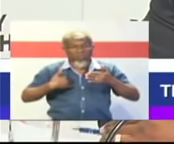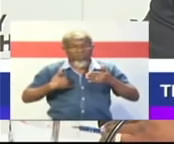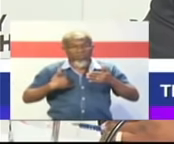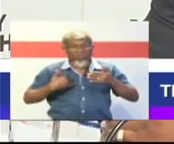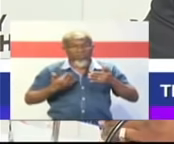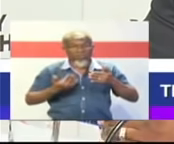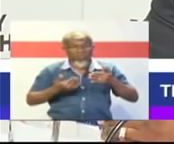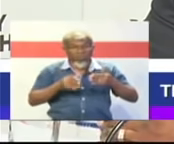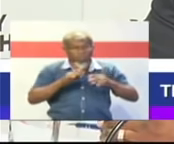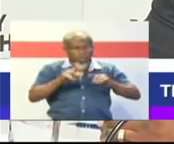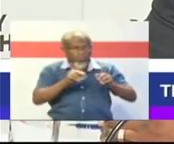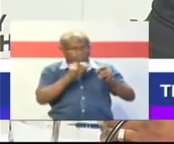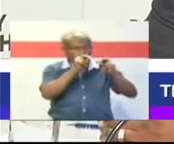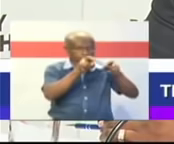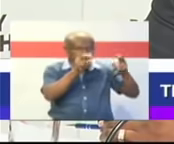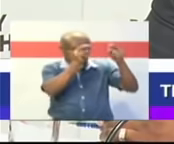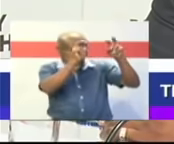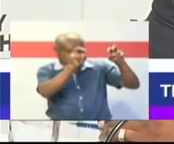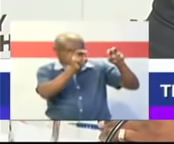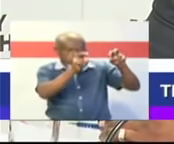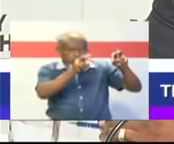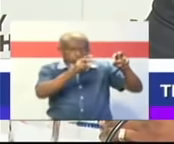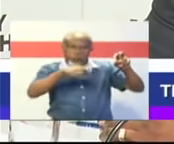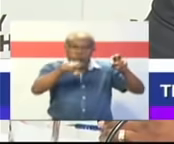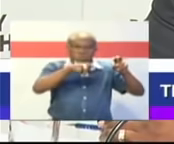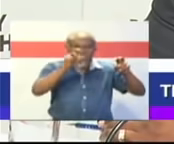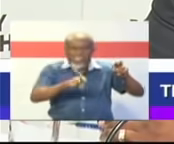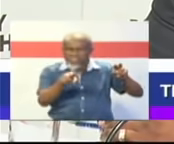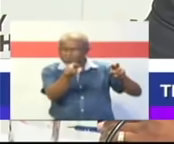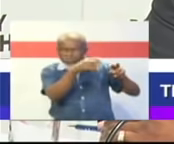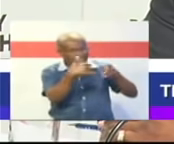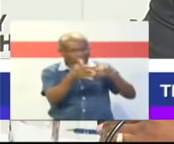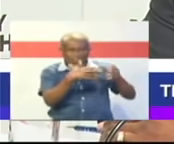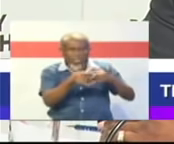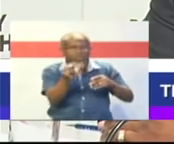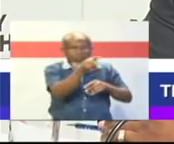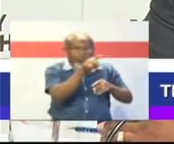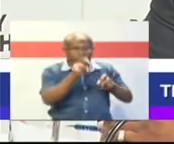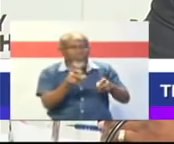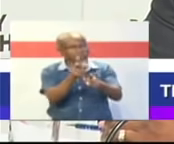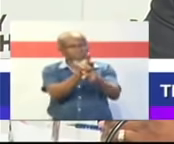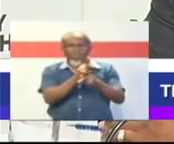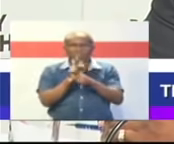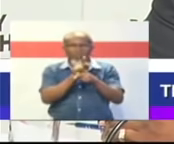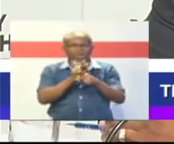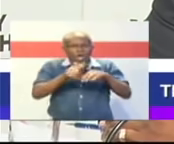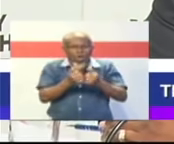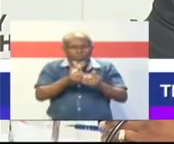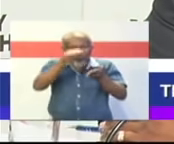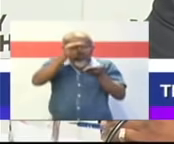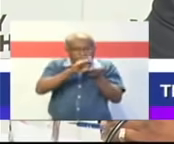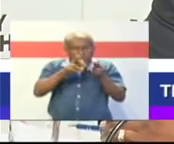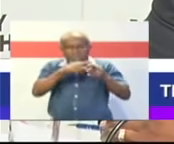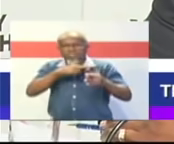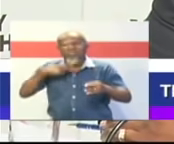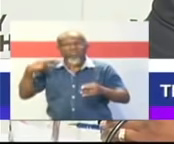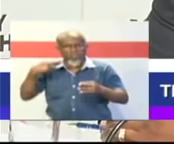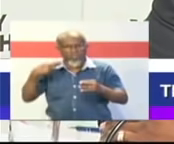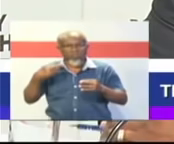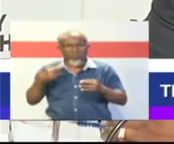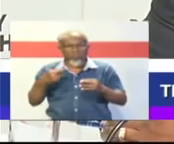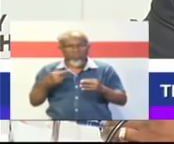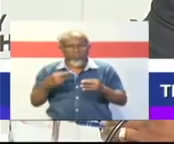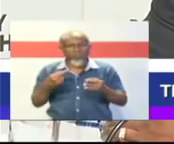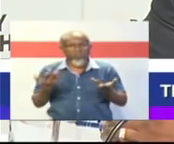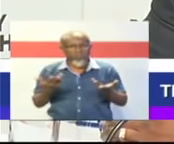a case has been seen, we should all be taking the extra precautions to reduce the risk of encountering